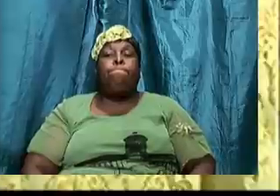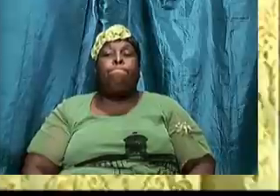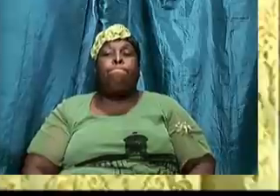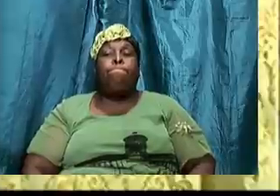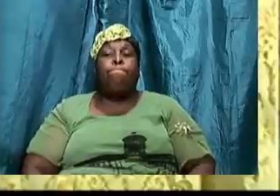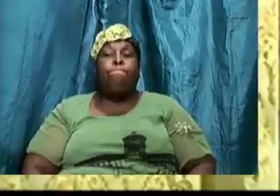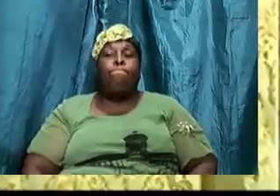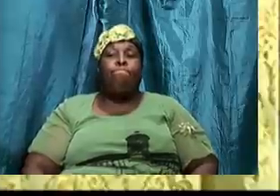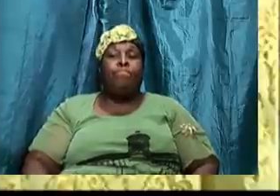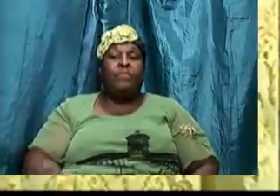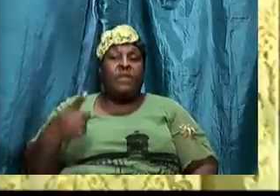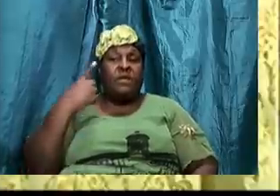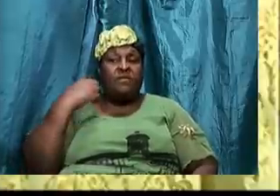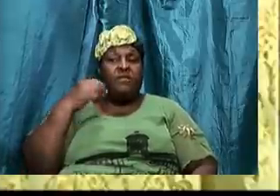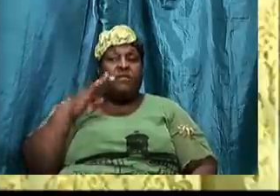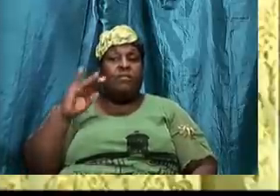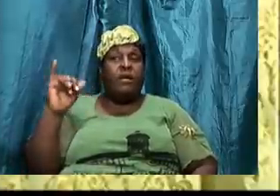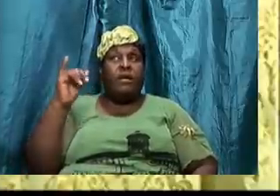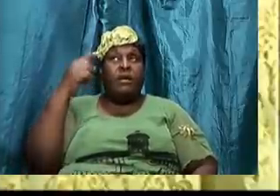For by him